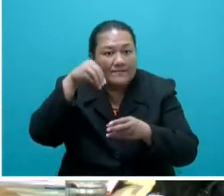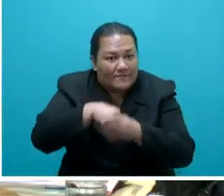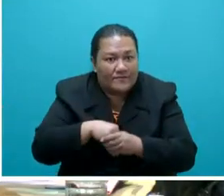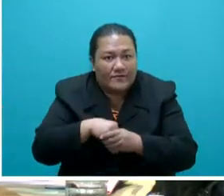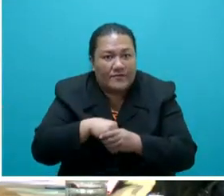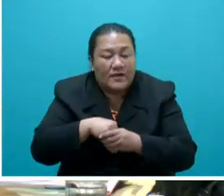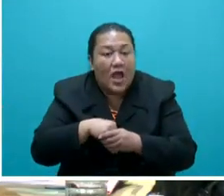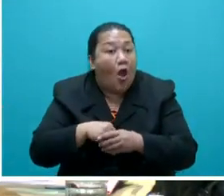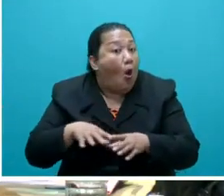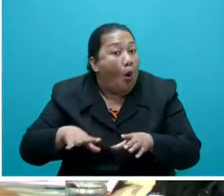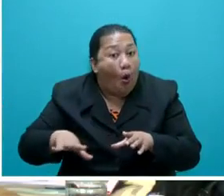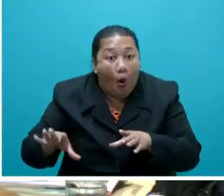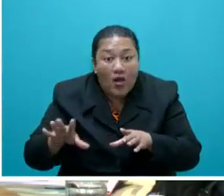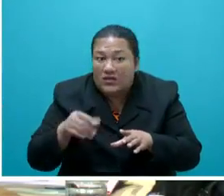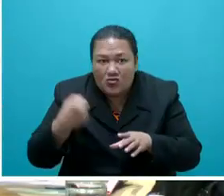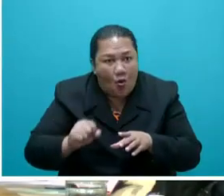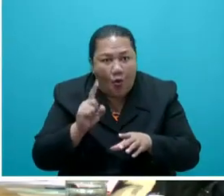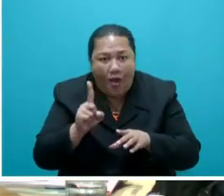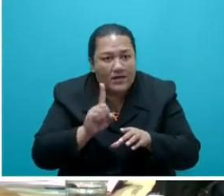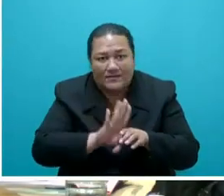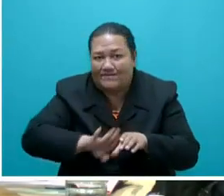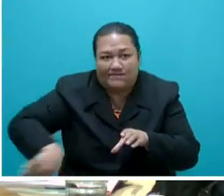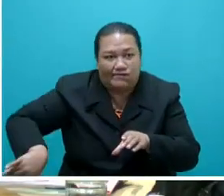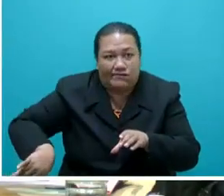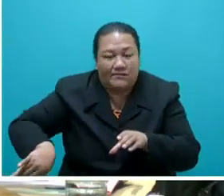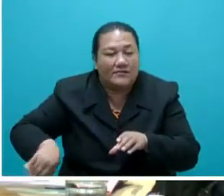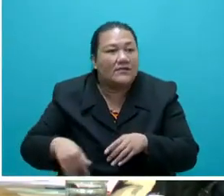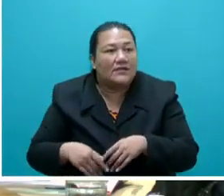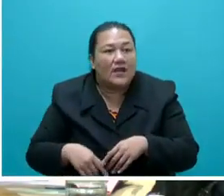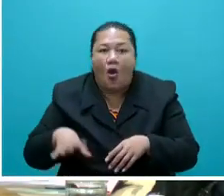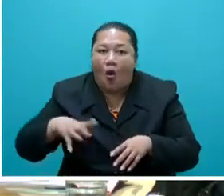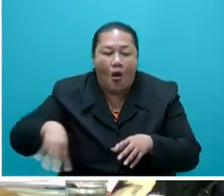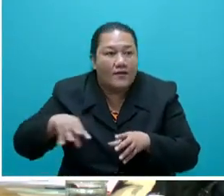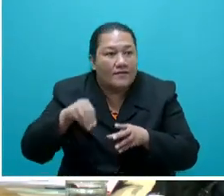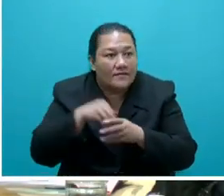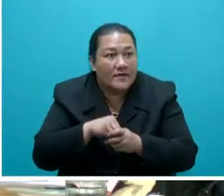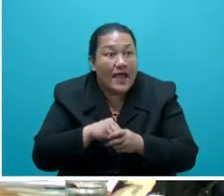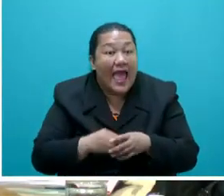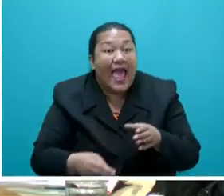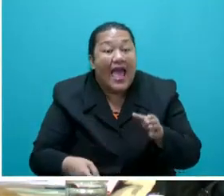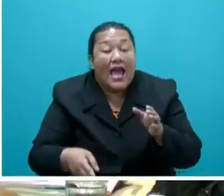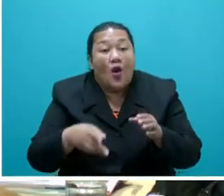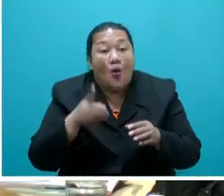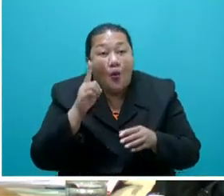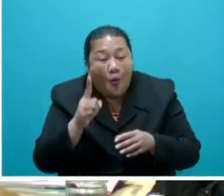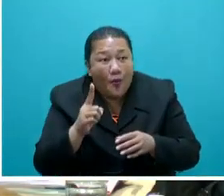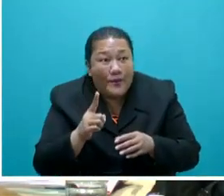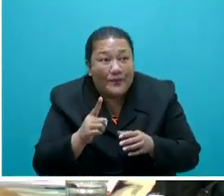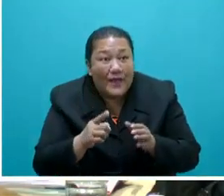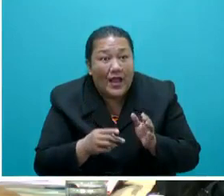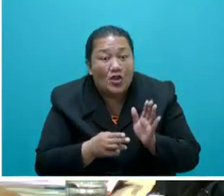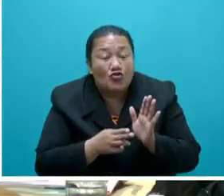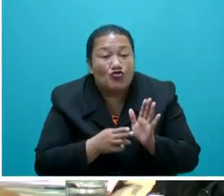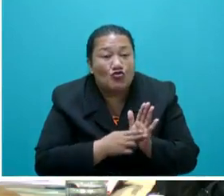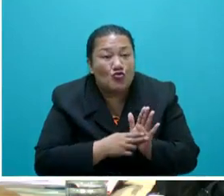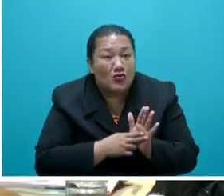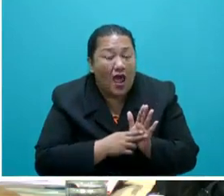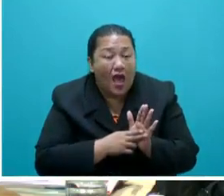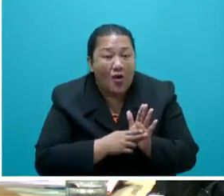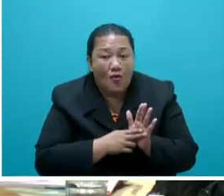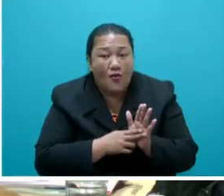testament to this, an elderly couple, Mr. and Mrs. Naisongo of Nukulau village on the border of Naitasiri and